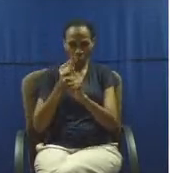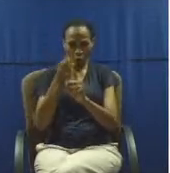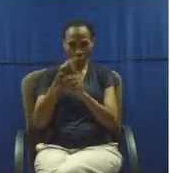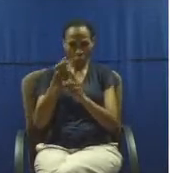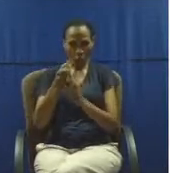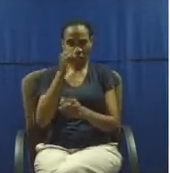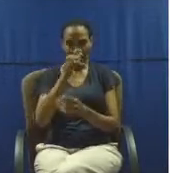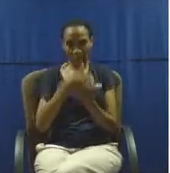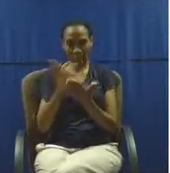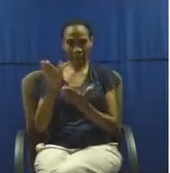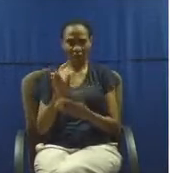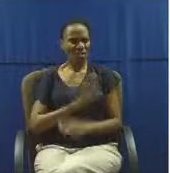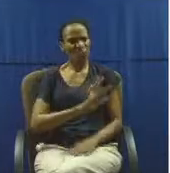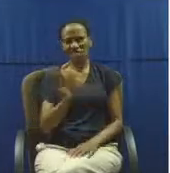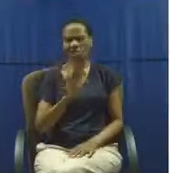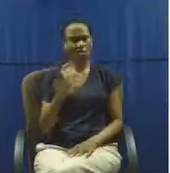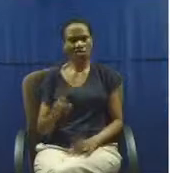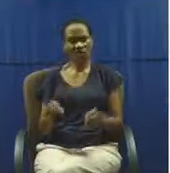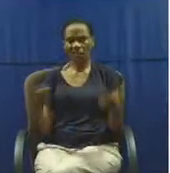I thank you.